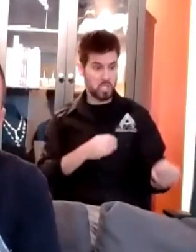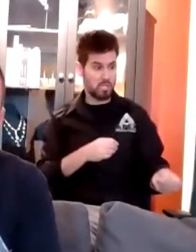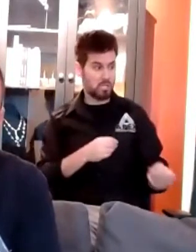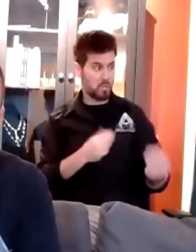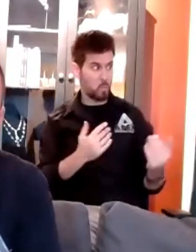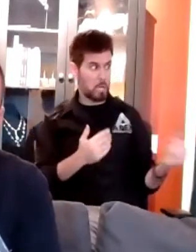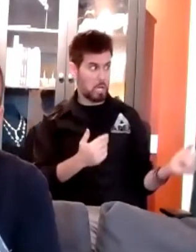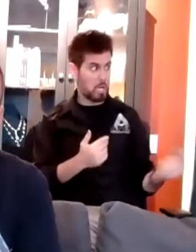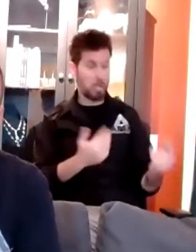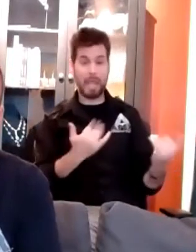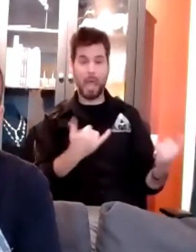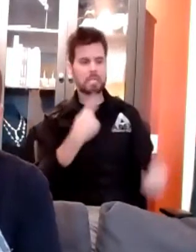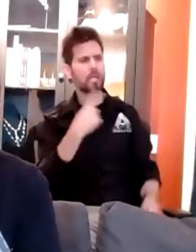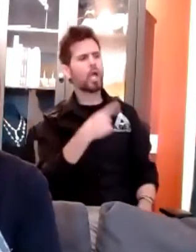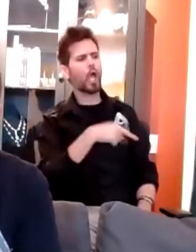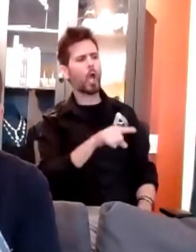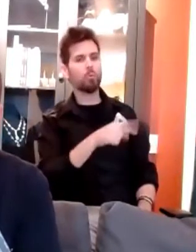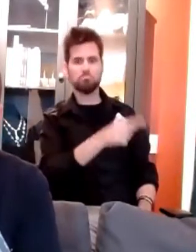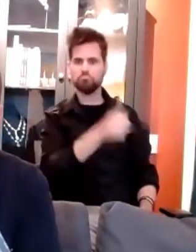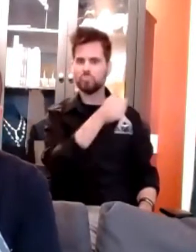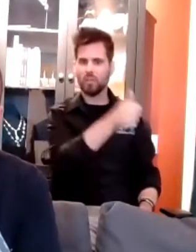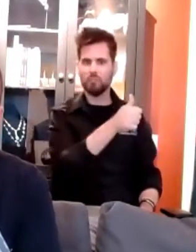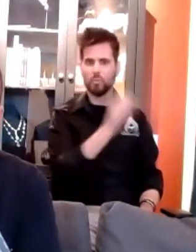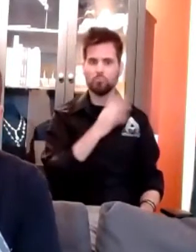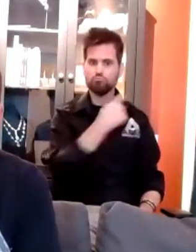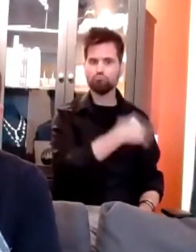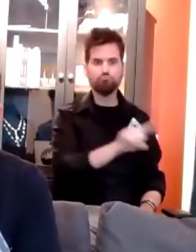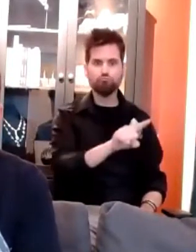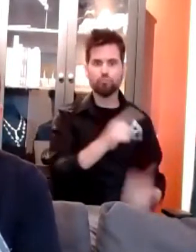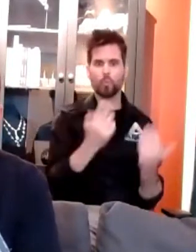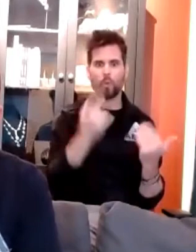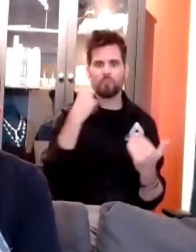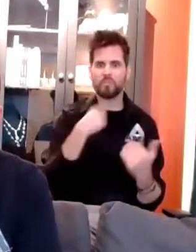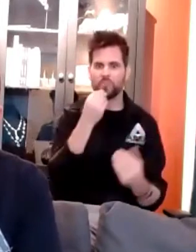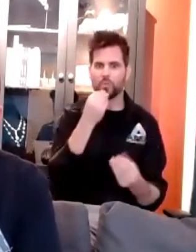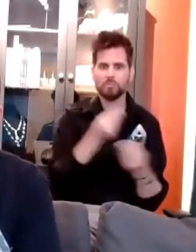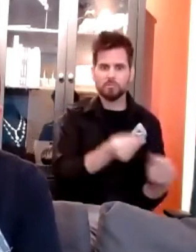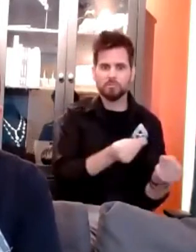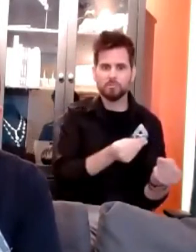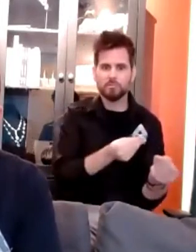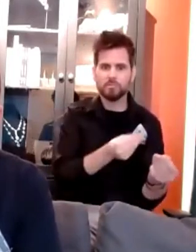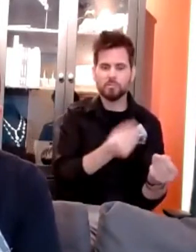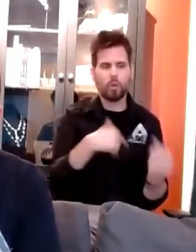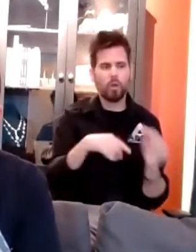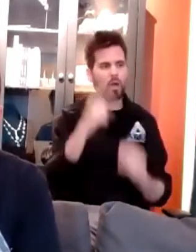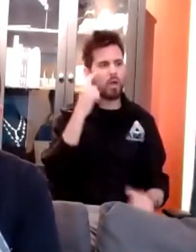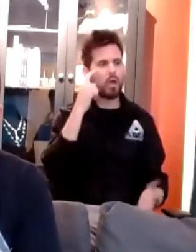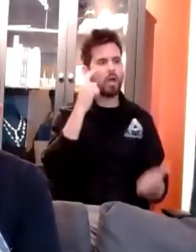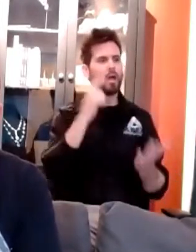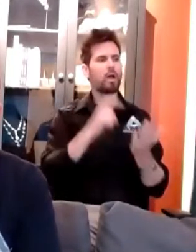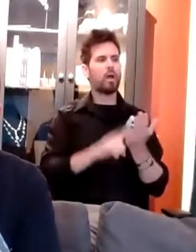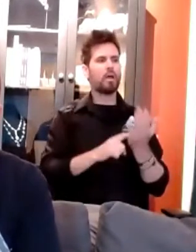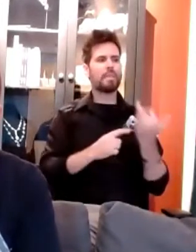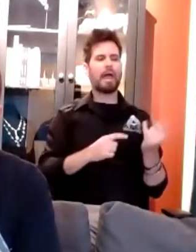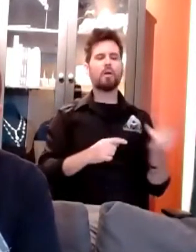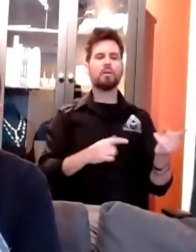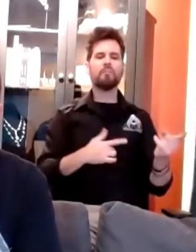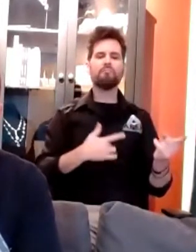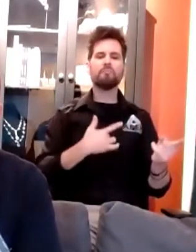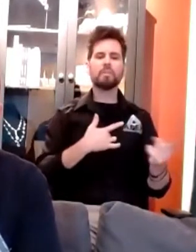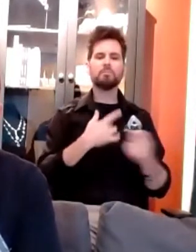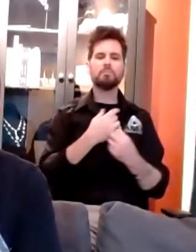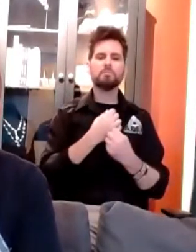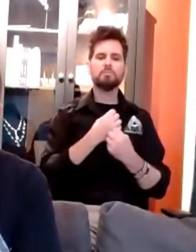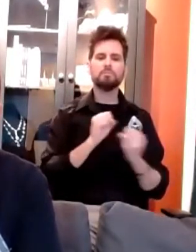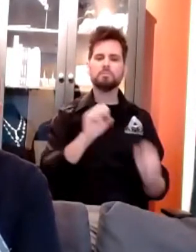crate, we give him a treat. It's the same routine every day. But what we discovered was it gave him an element of safety. Now he can eat